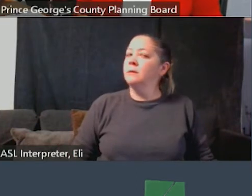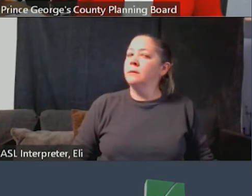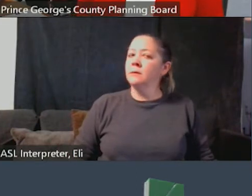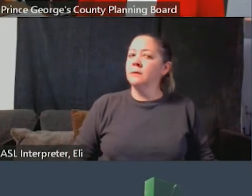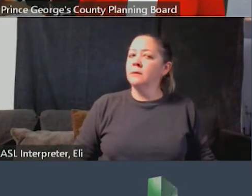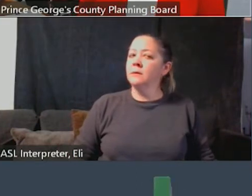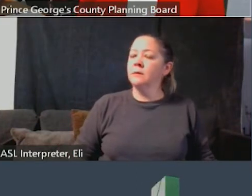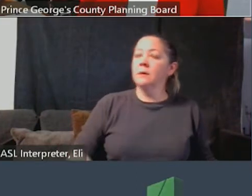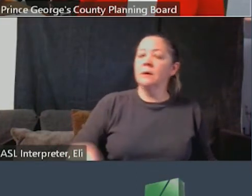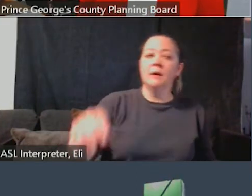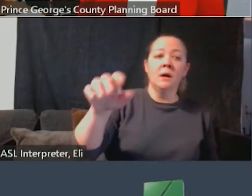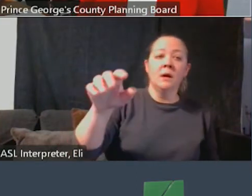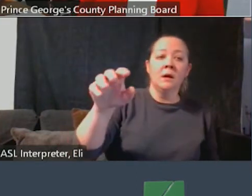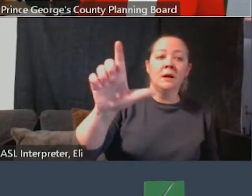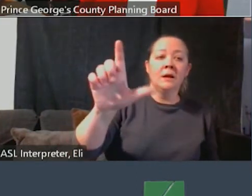William Lane, is that you? You're here?